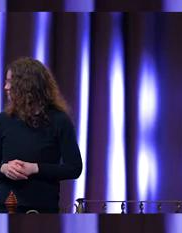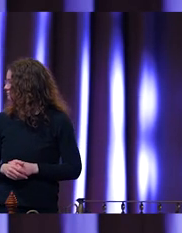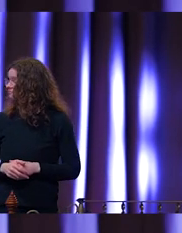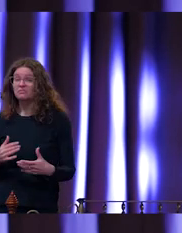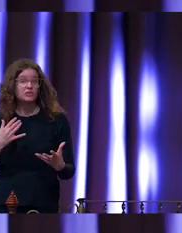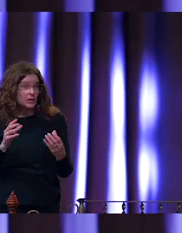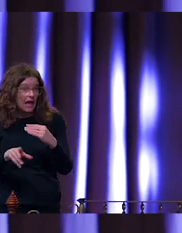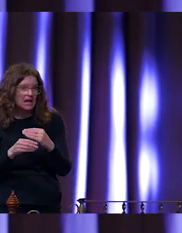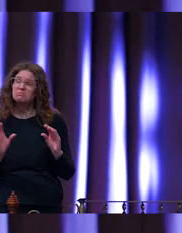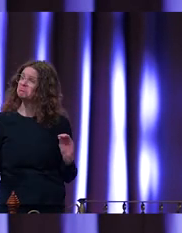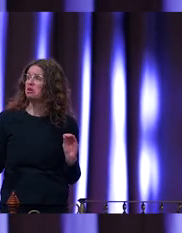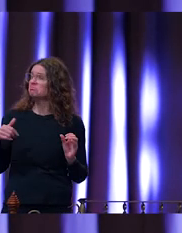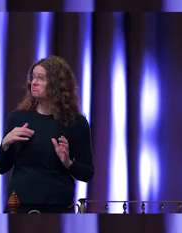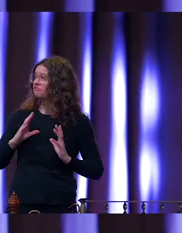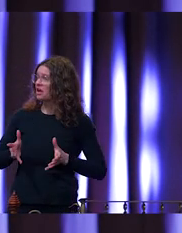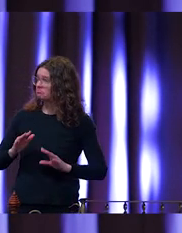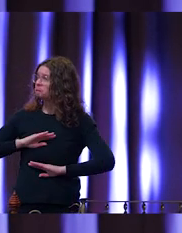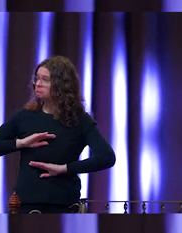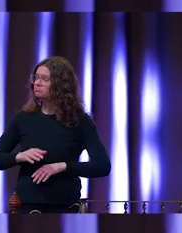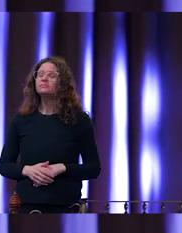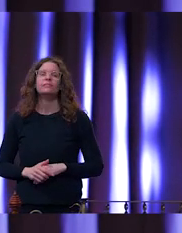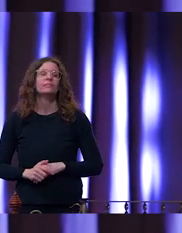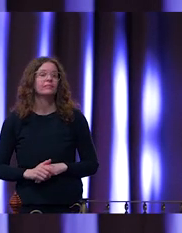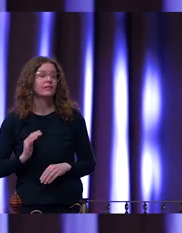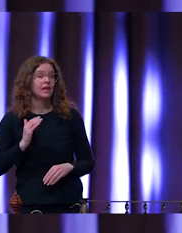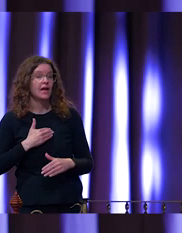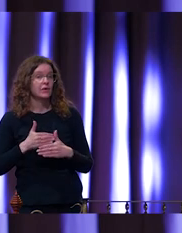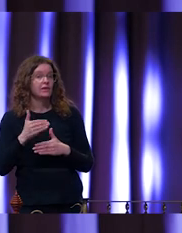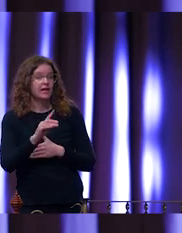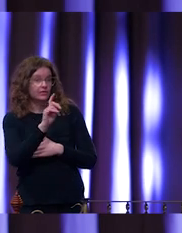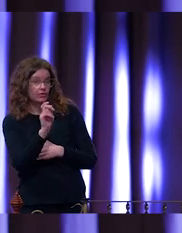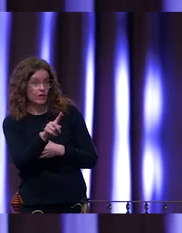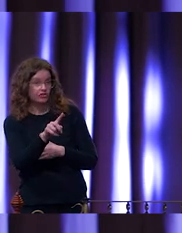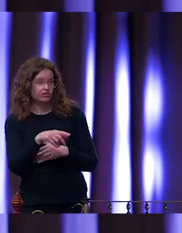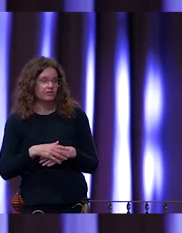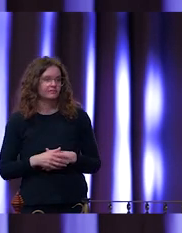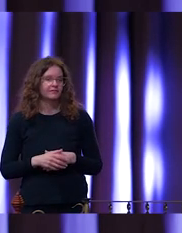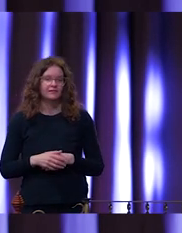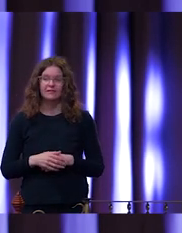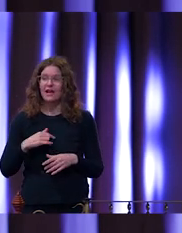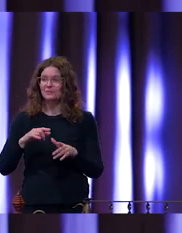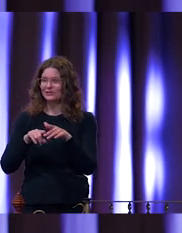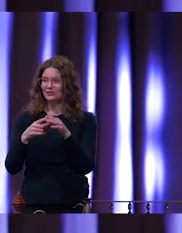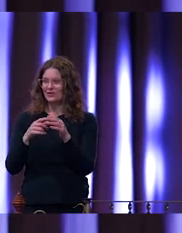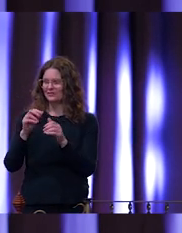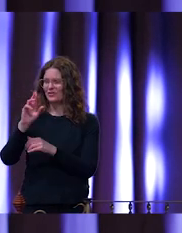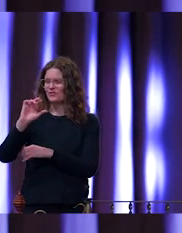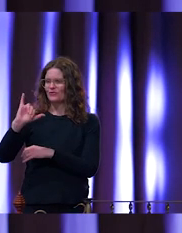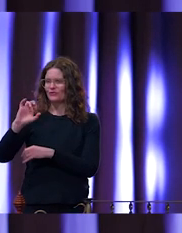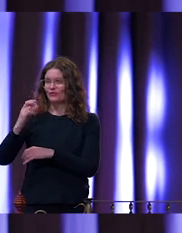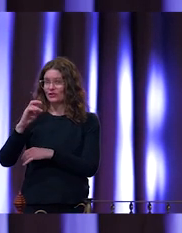Okay. So our next question, and I'm going to start with Richard on this,